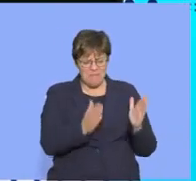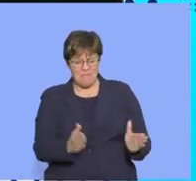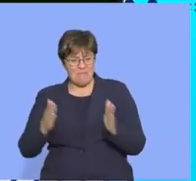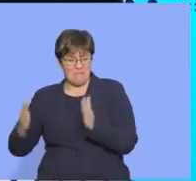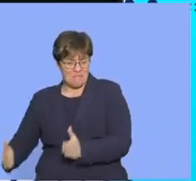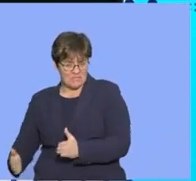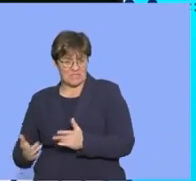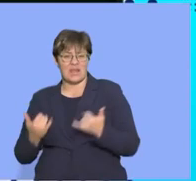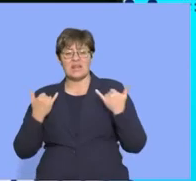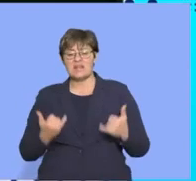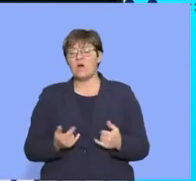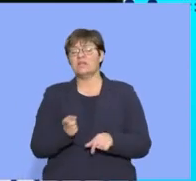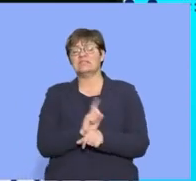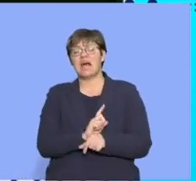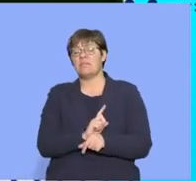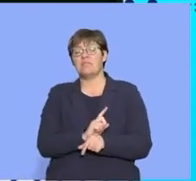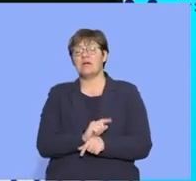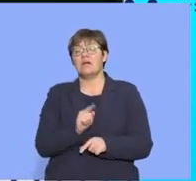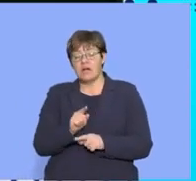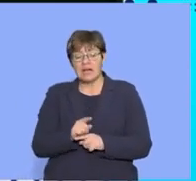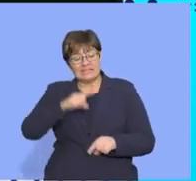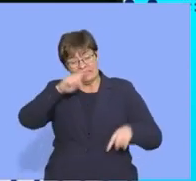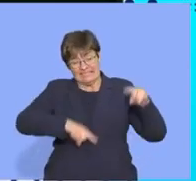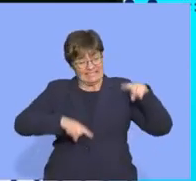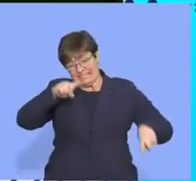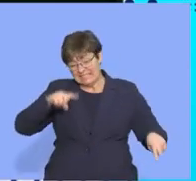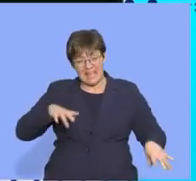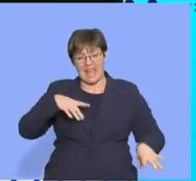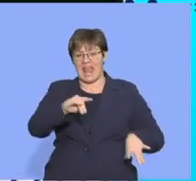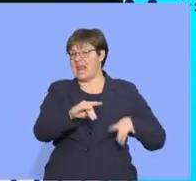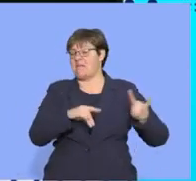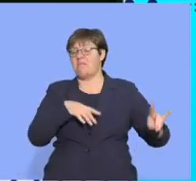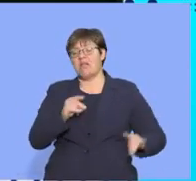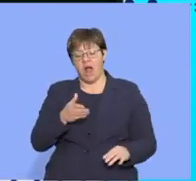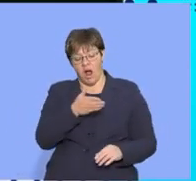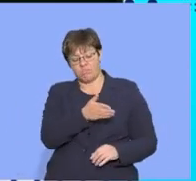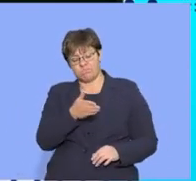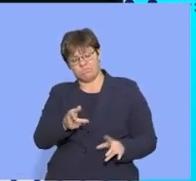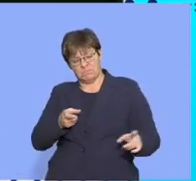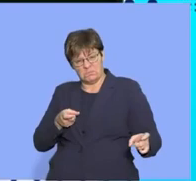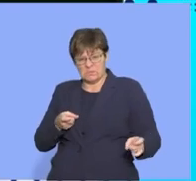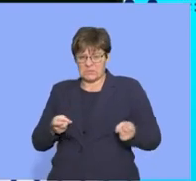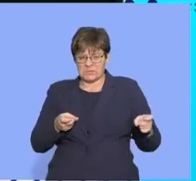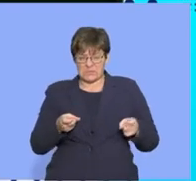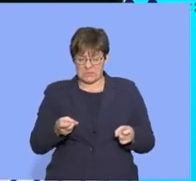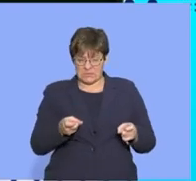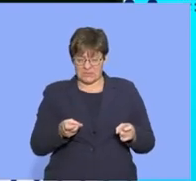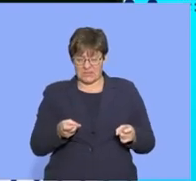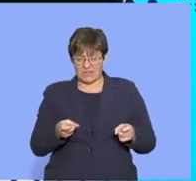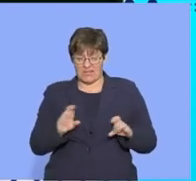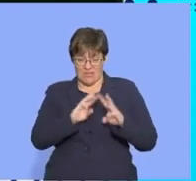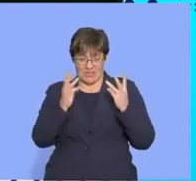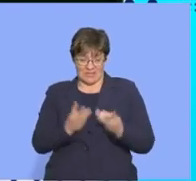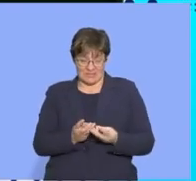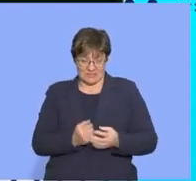is looking at a period in geological time when different types of animals actually dominated